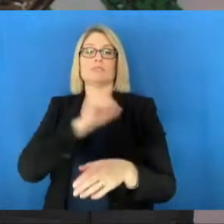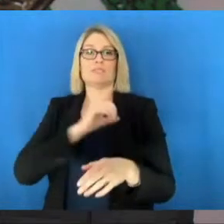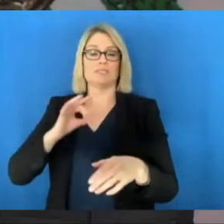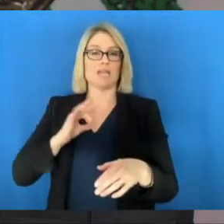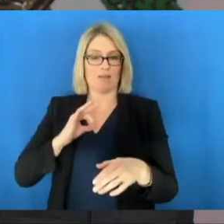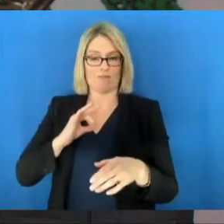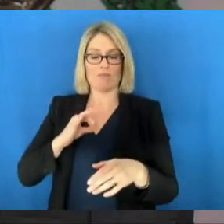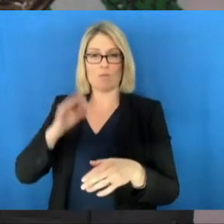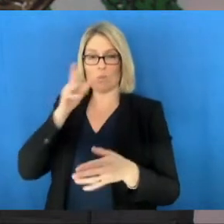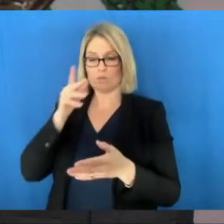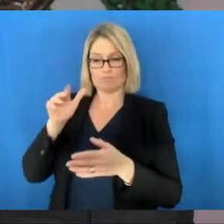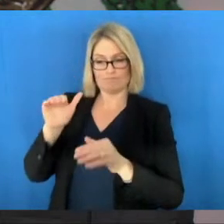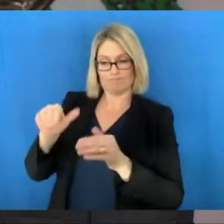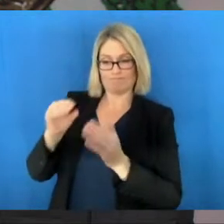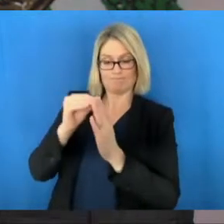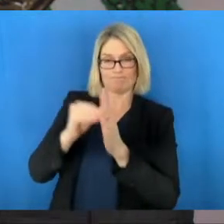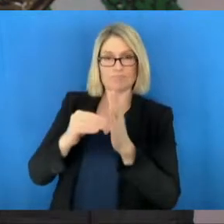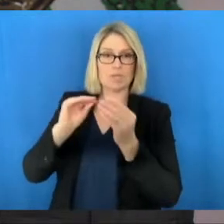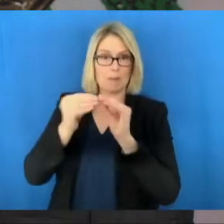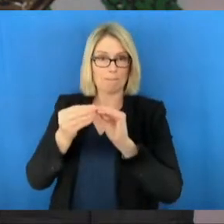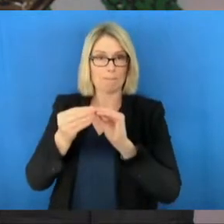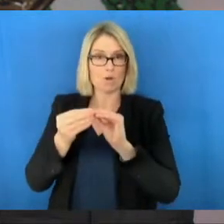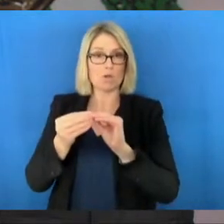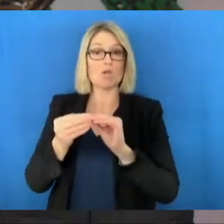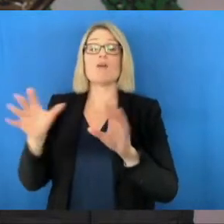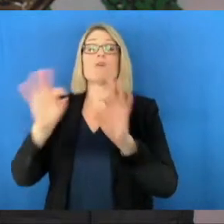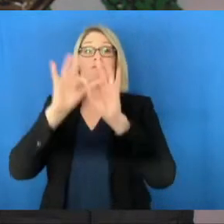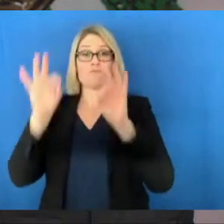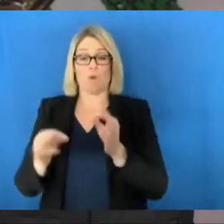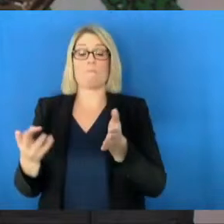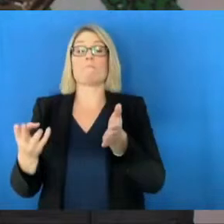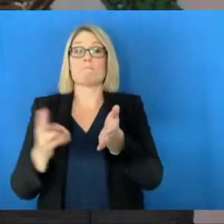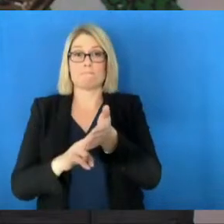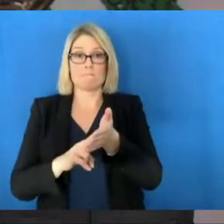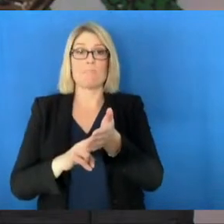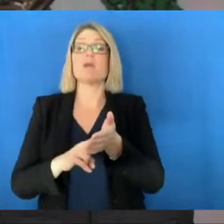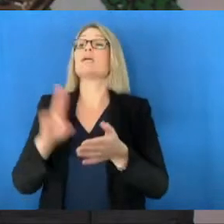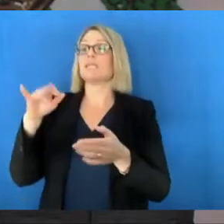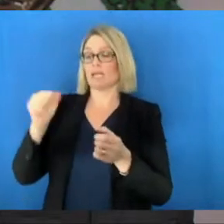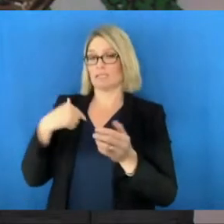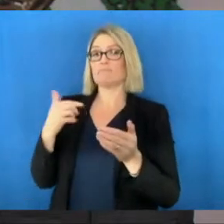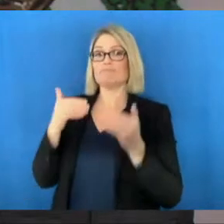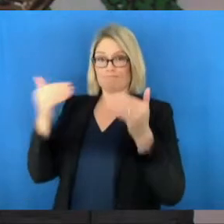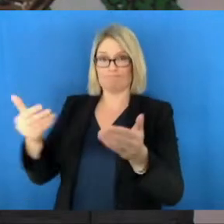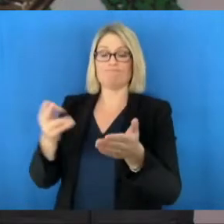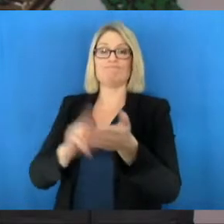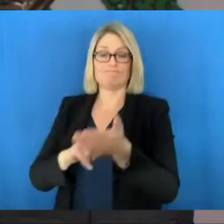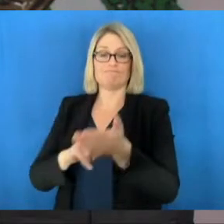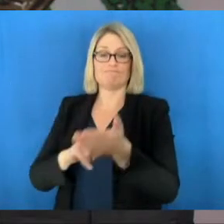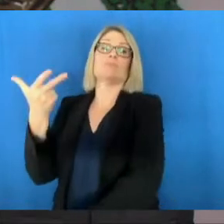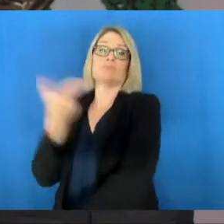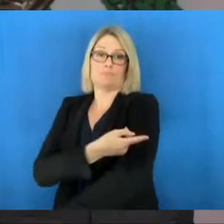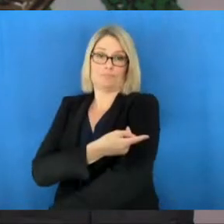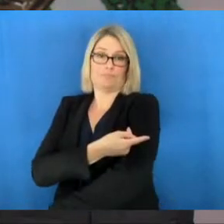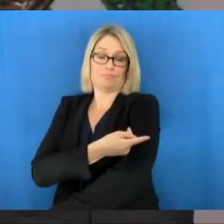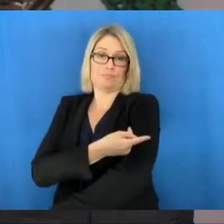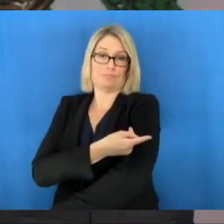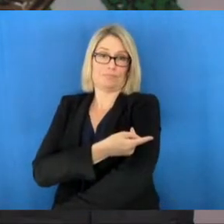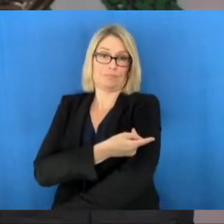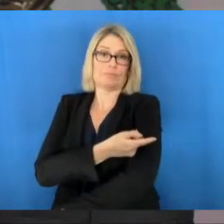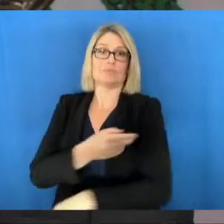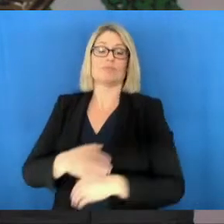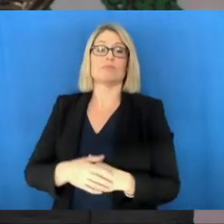review and go through their consent for the vaccination, receive their immunization at the clinic, and then they will have